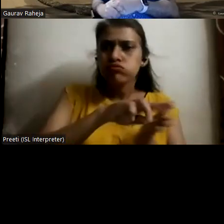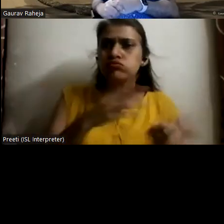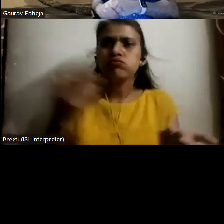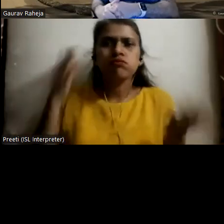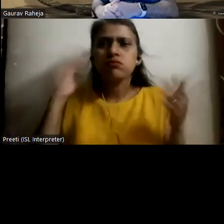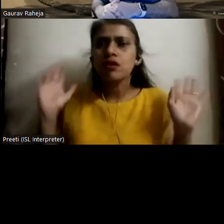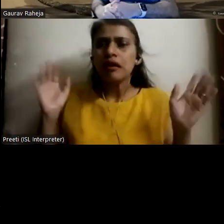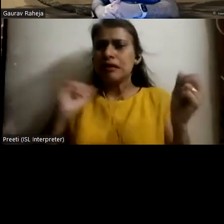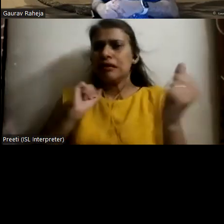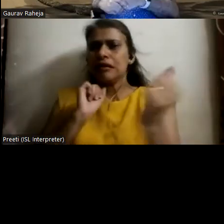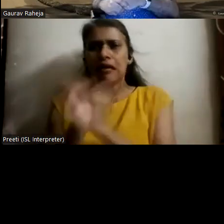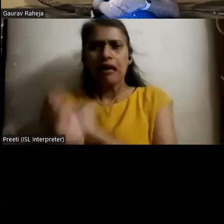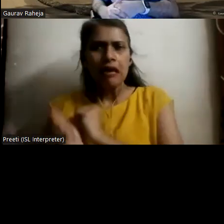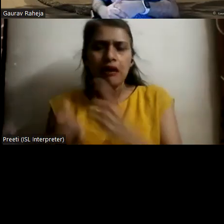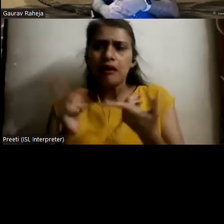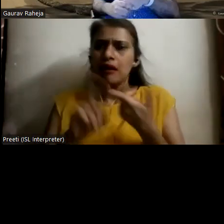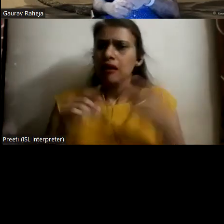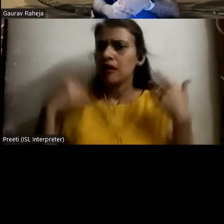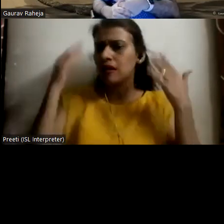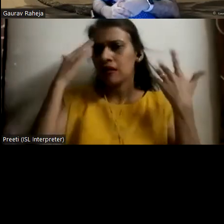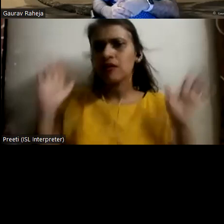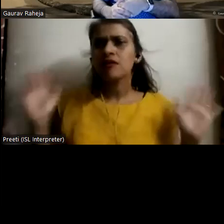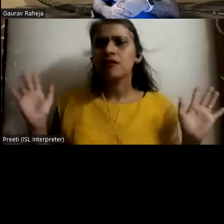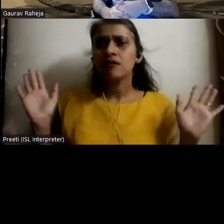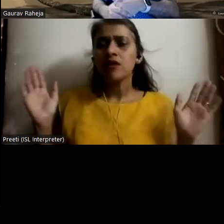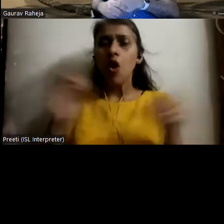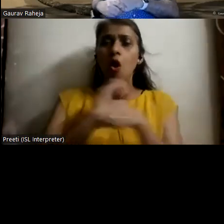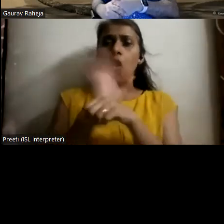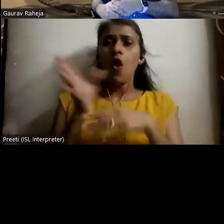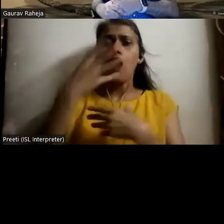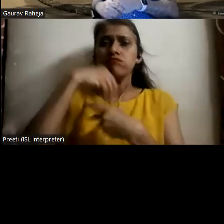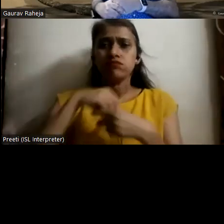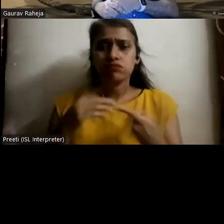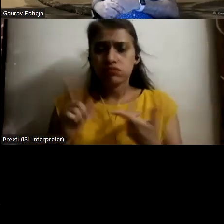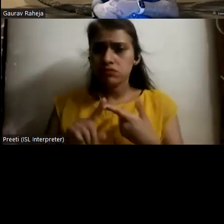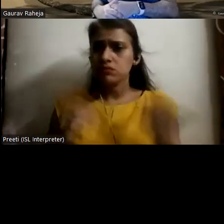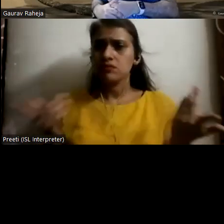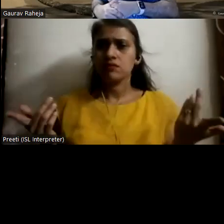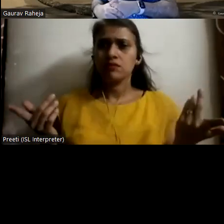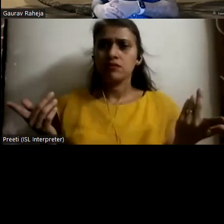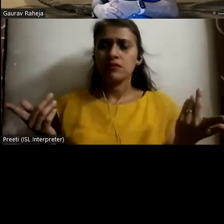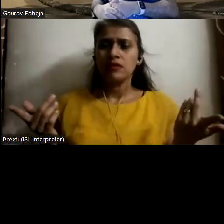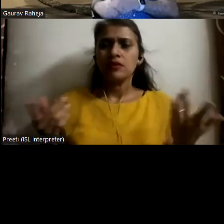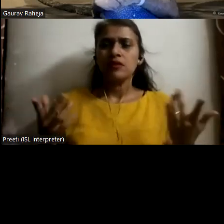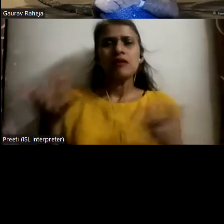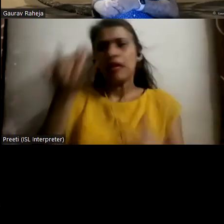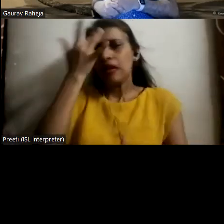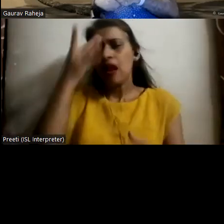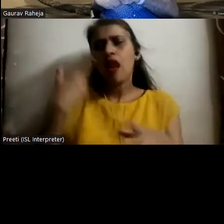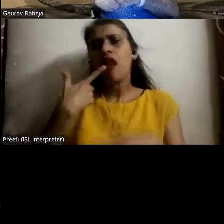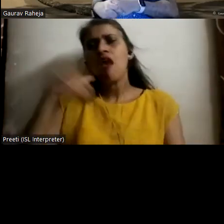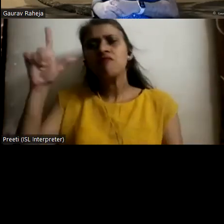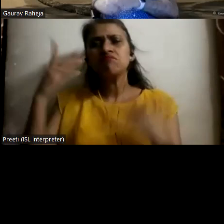an accident. I can acquire COVID. I can have a terminal disease. I am